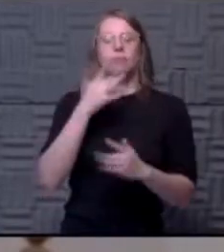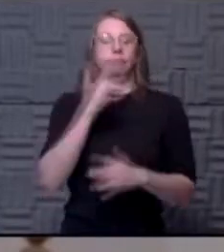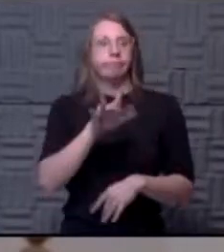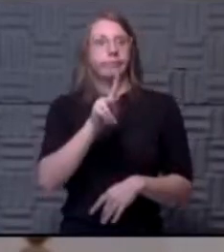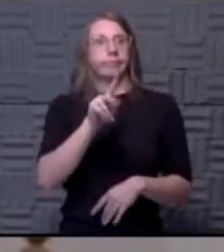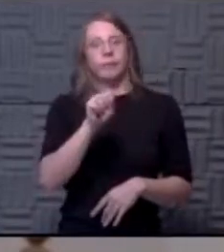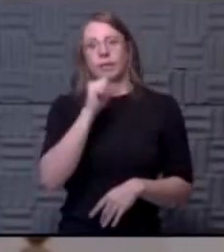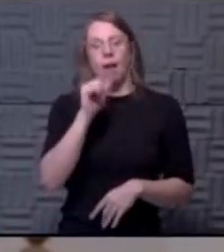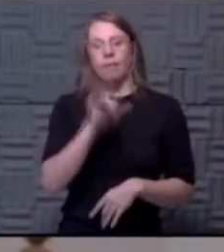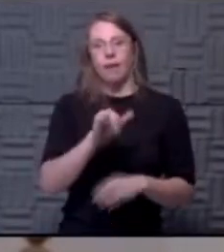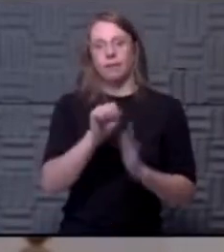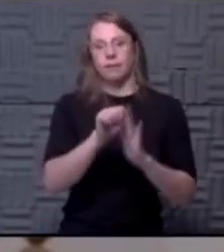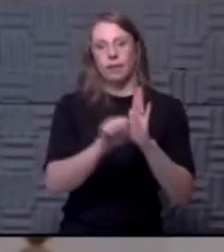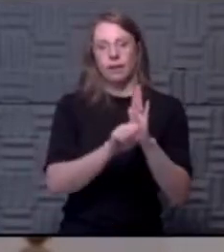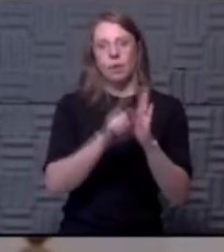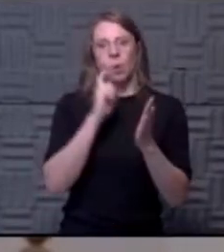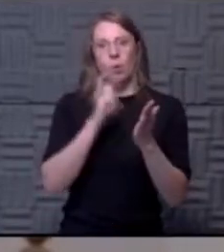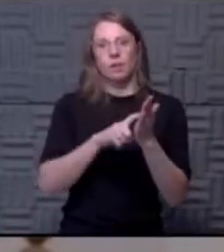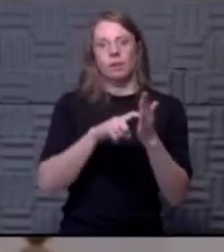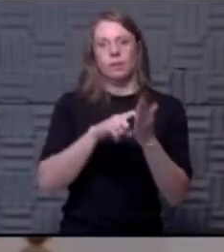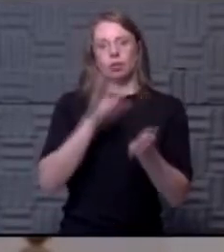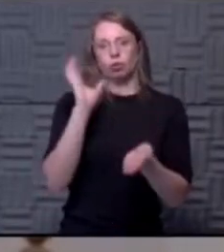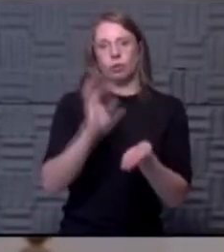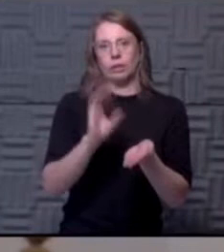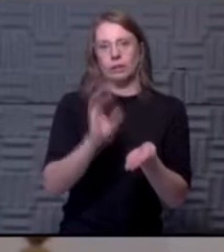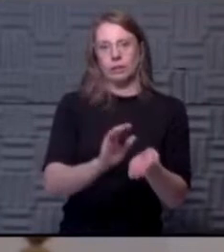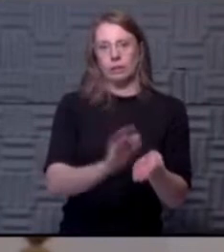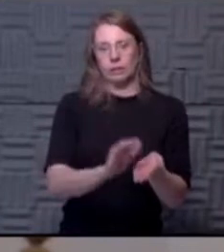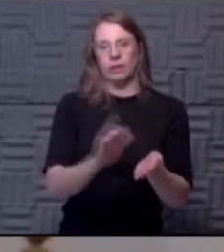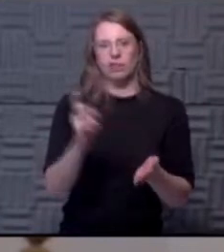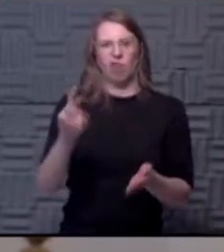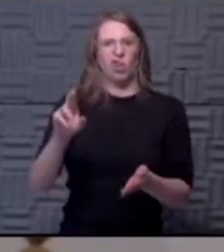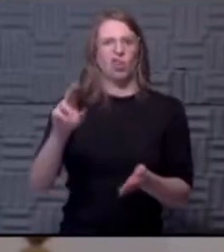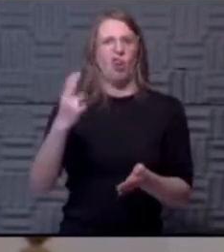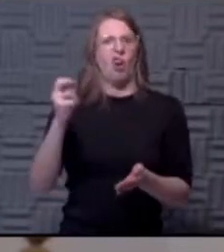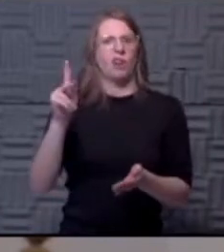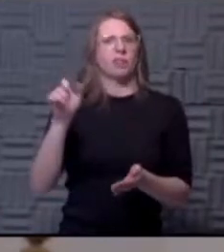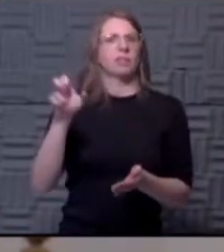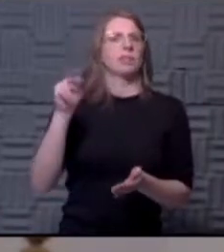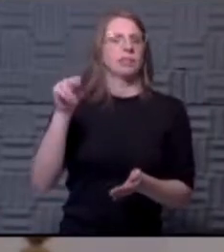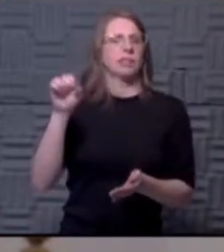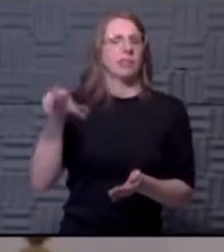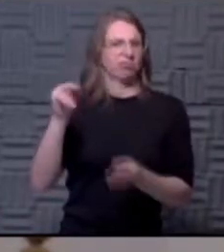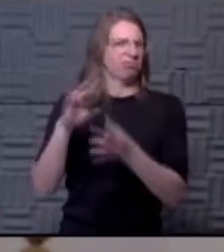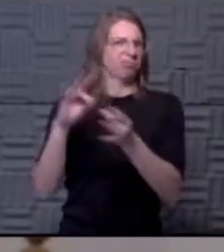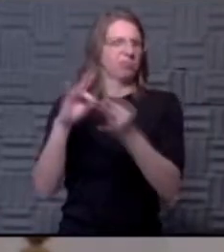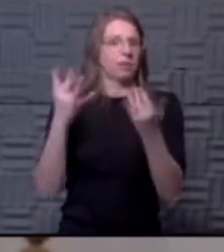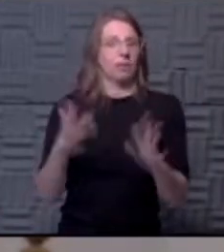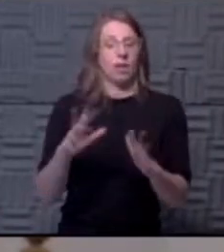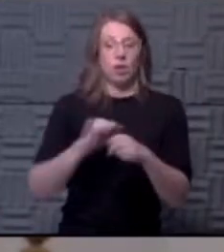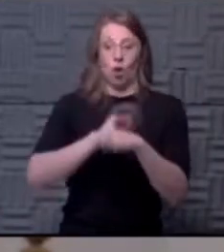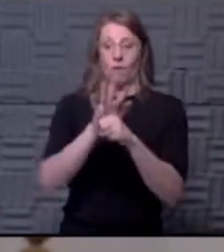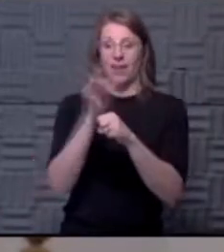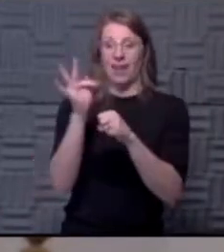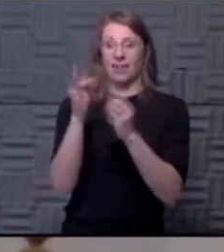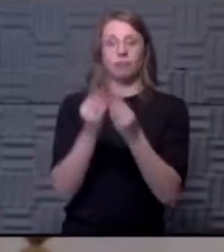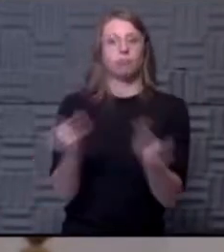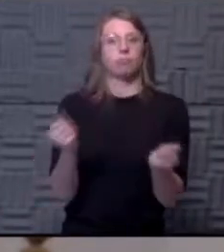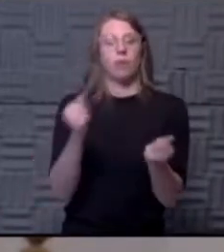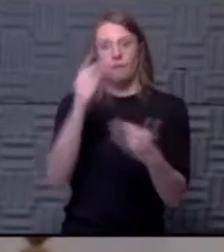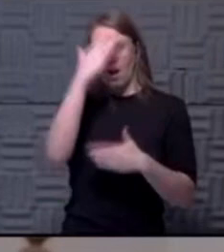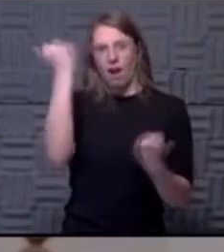those states. We're still seeing a decrease, as Dr. Hawkinson pointed out. But COVID-19 is not gone, and it's not